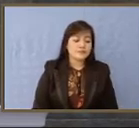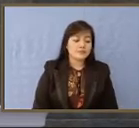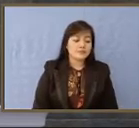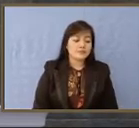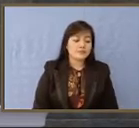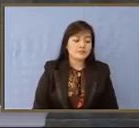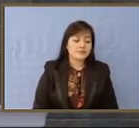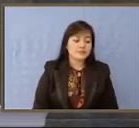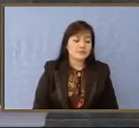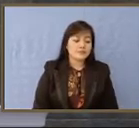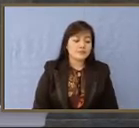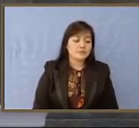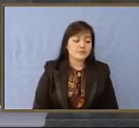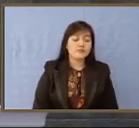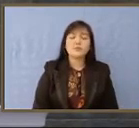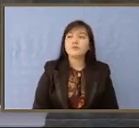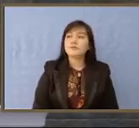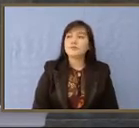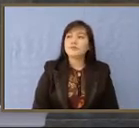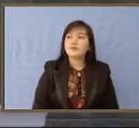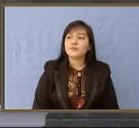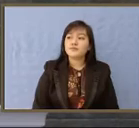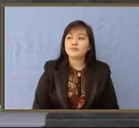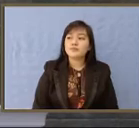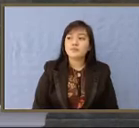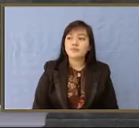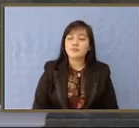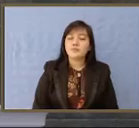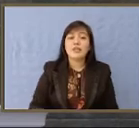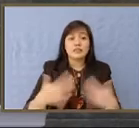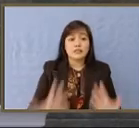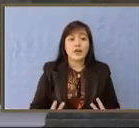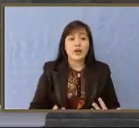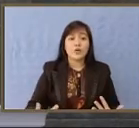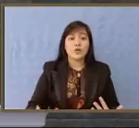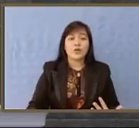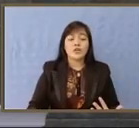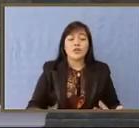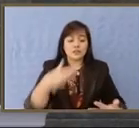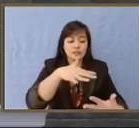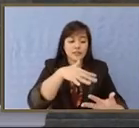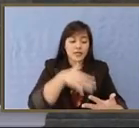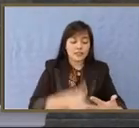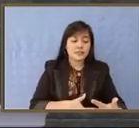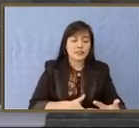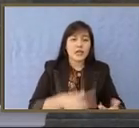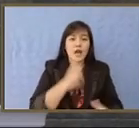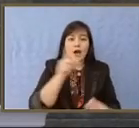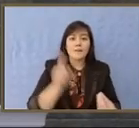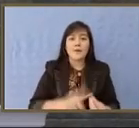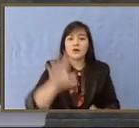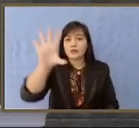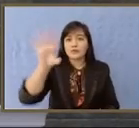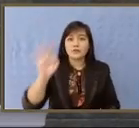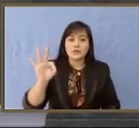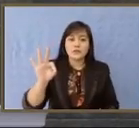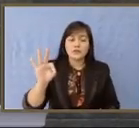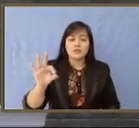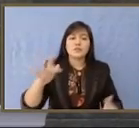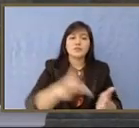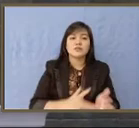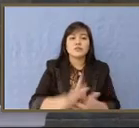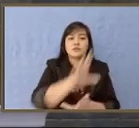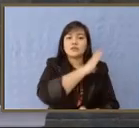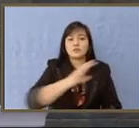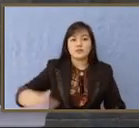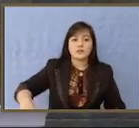natin hinahanap ang Panginoong Hesukristo. Alright? Again, sabi ko nga po sa inyo, in every book, we should learn how to find the